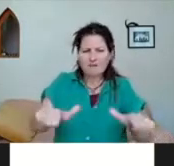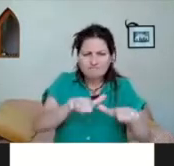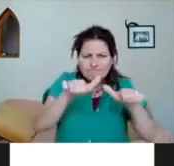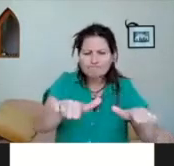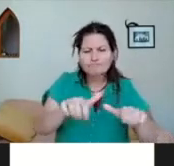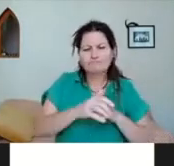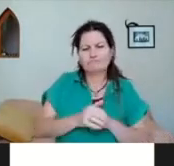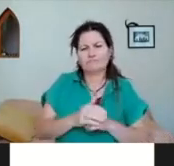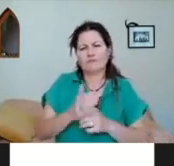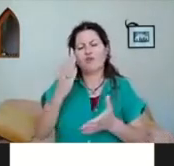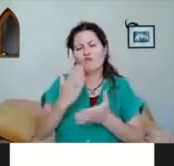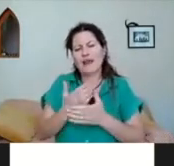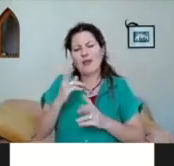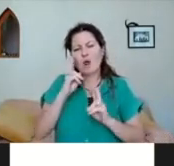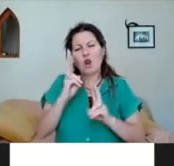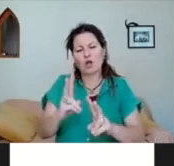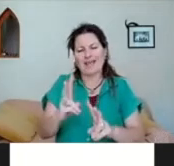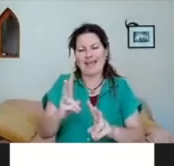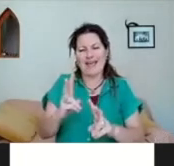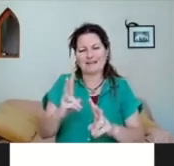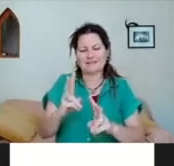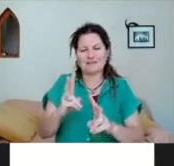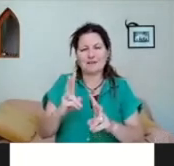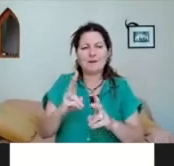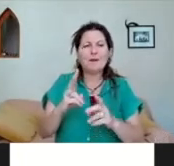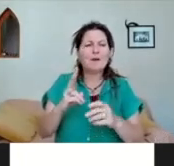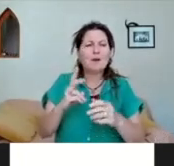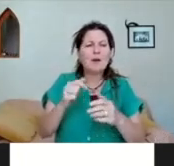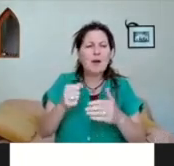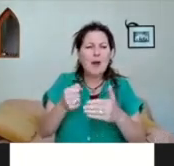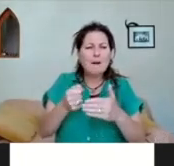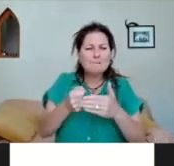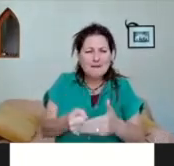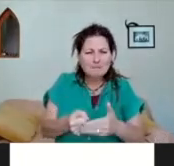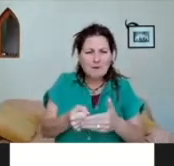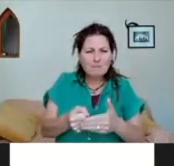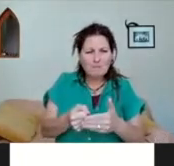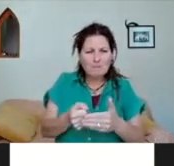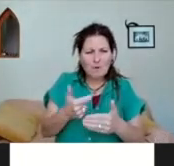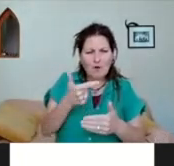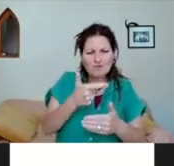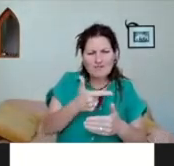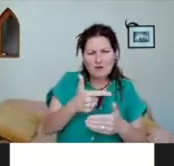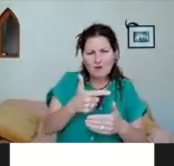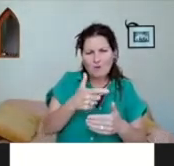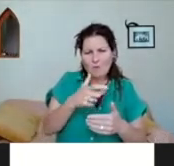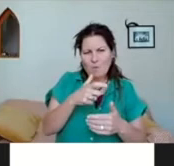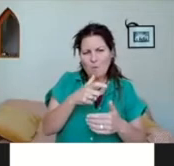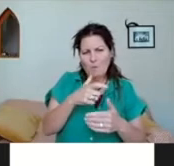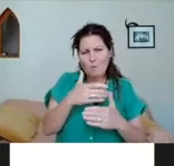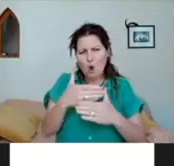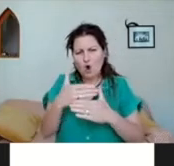of 7 works to a maximum of 15, more or less. So we definitely